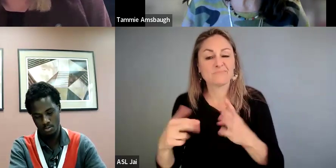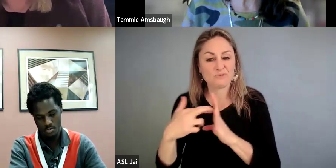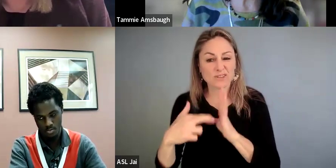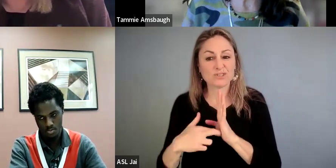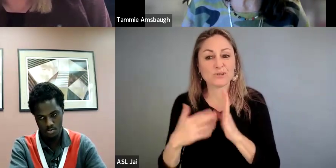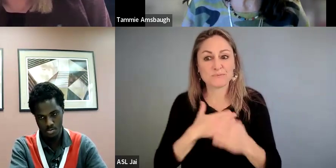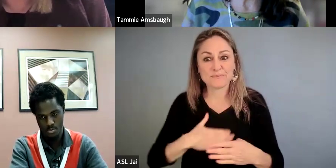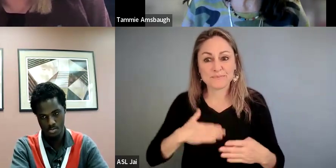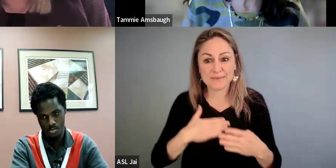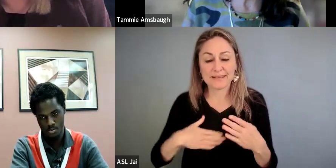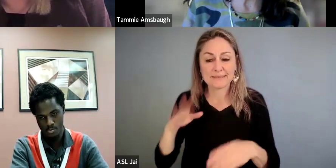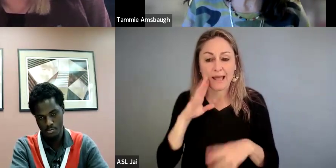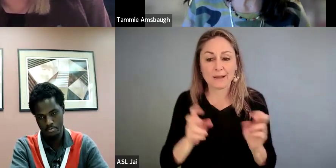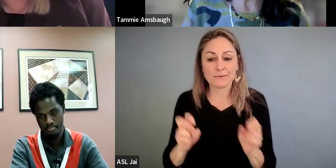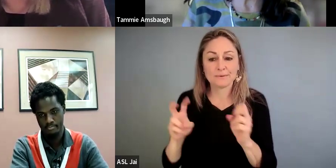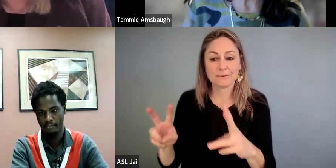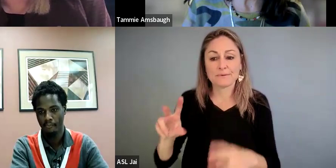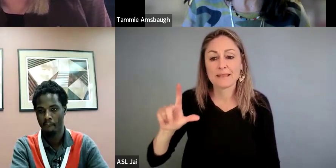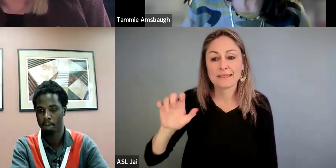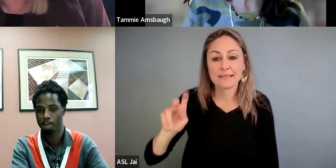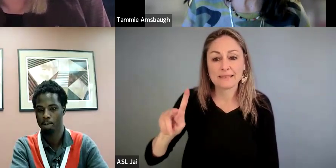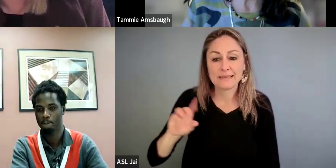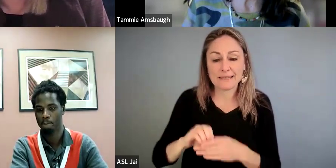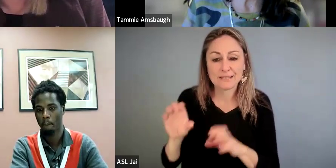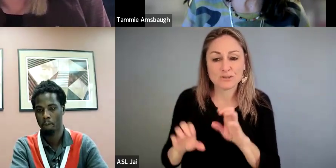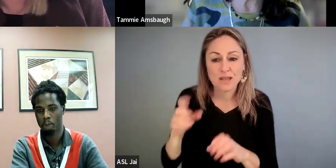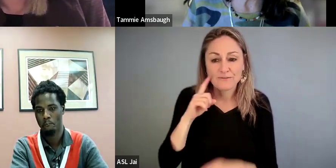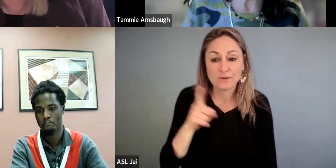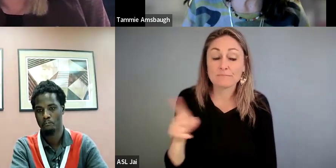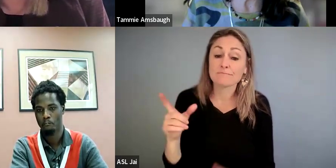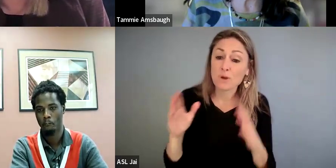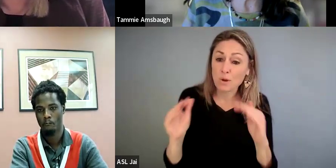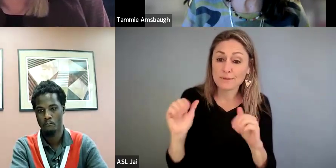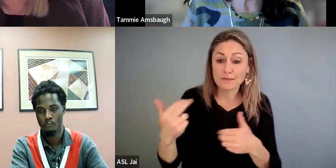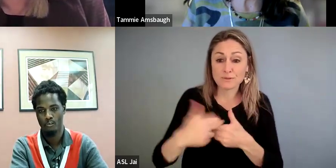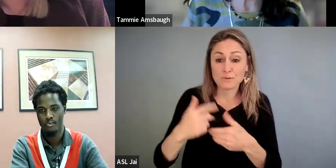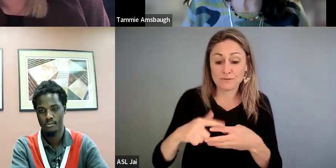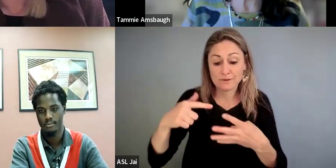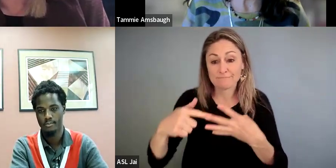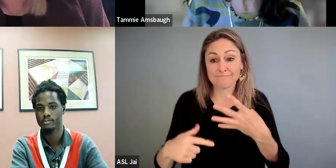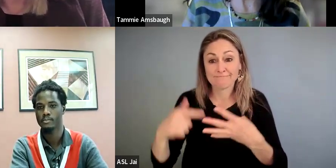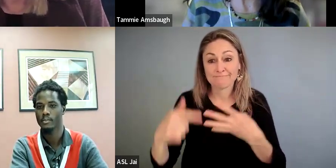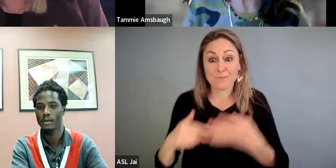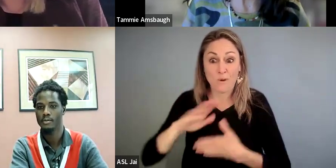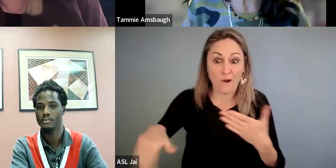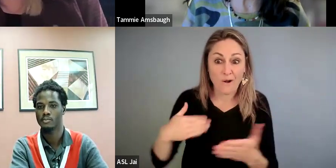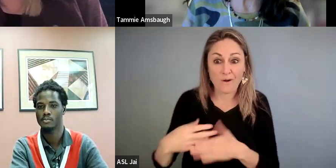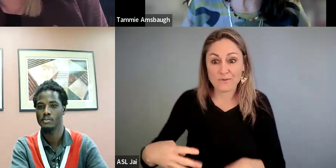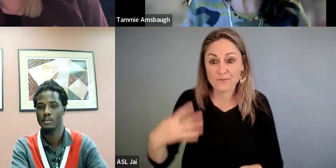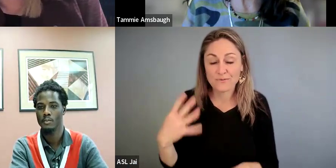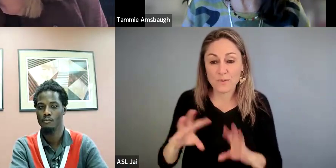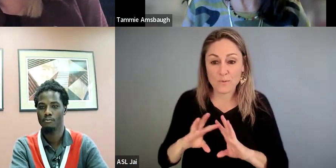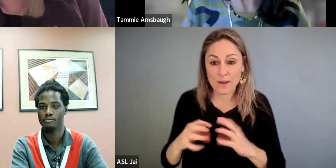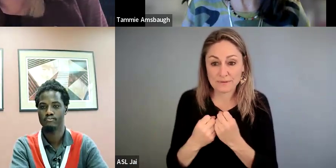registration link in the chat for you. But we do hope that you guys are able to join us for our other 3 that we have. We do